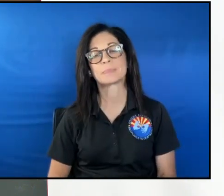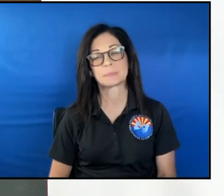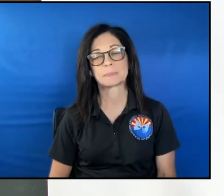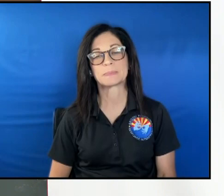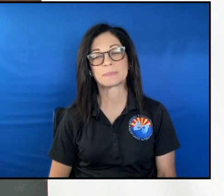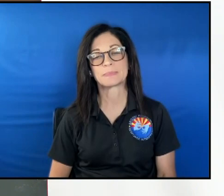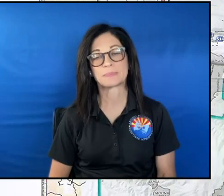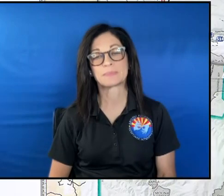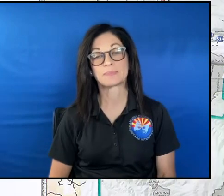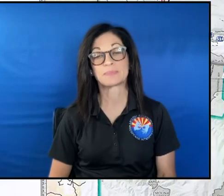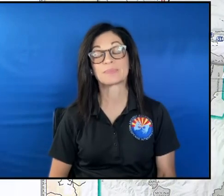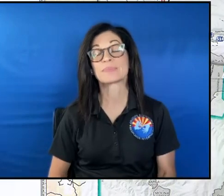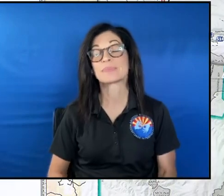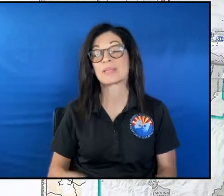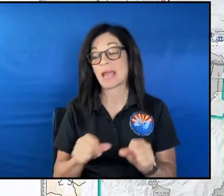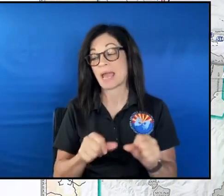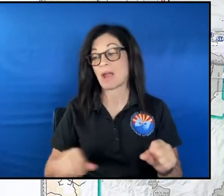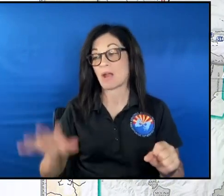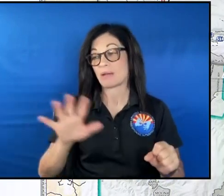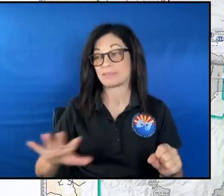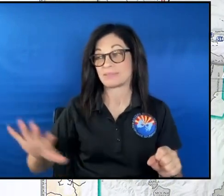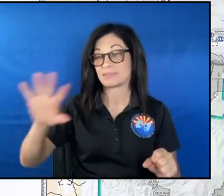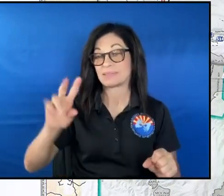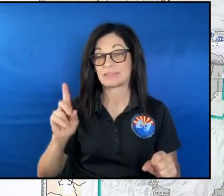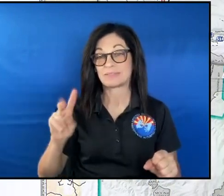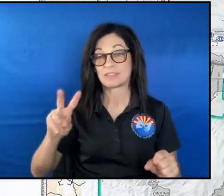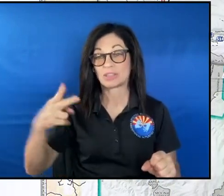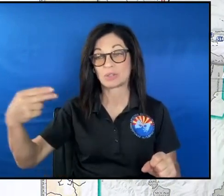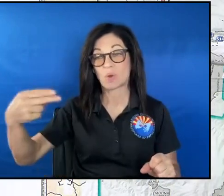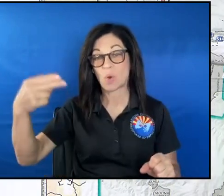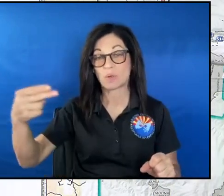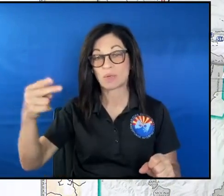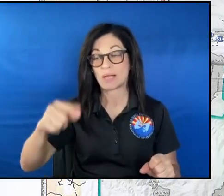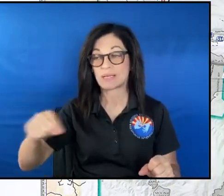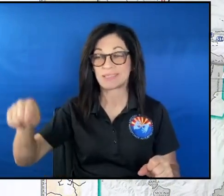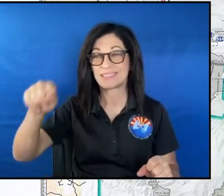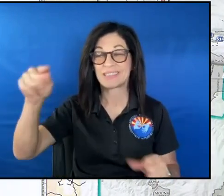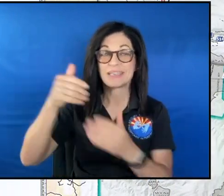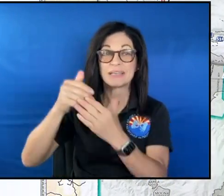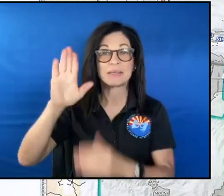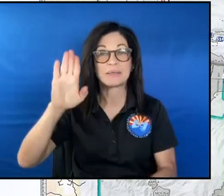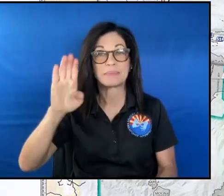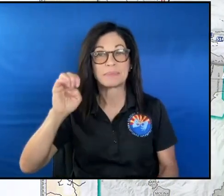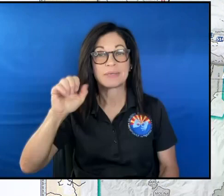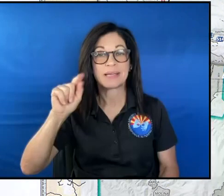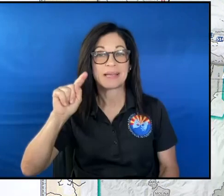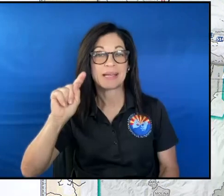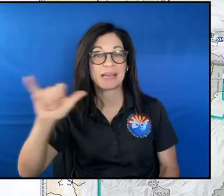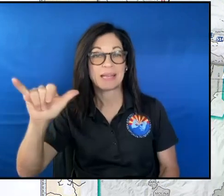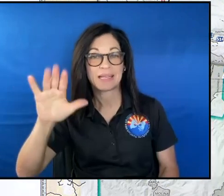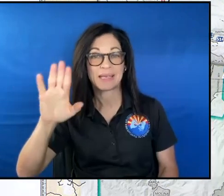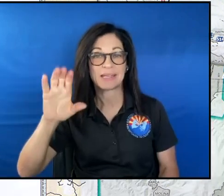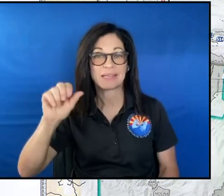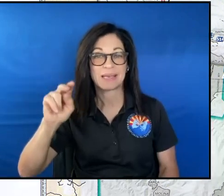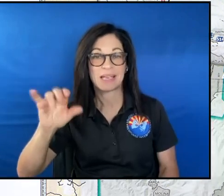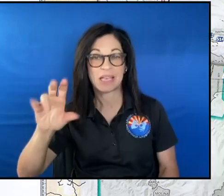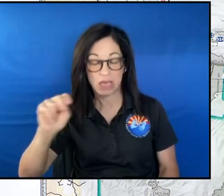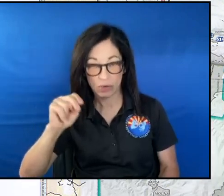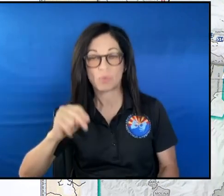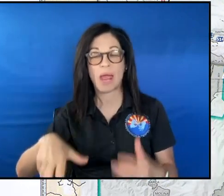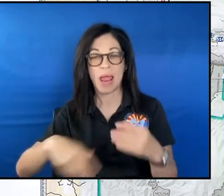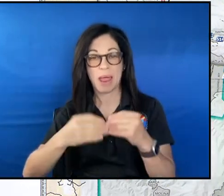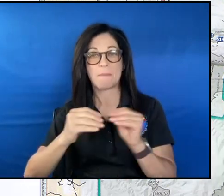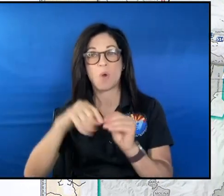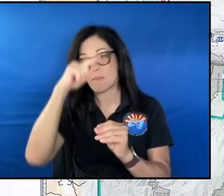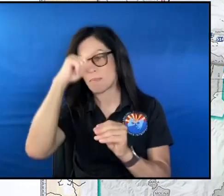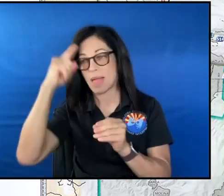fires perimeter up here in hotel, you know, near Beatty's cabin is where we ended up adding some containment there. And I'll